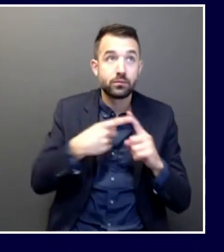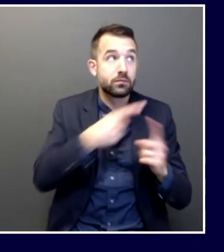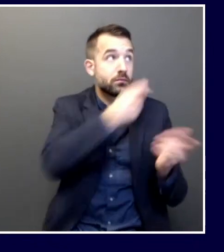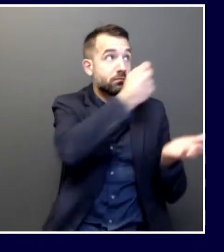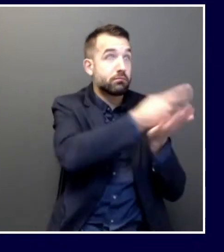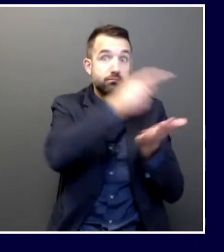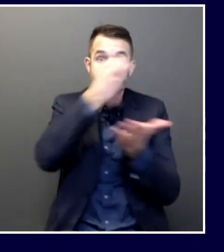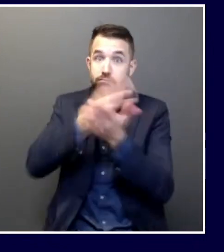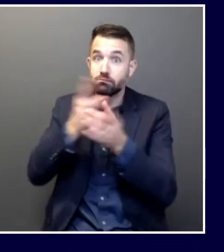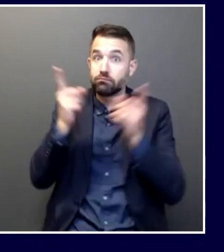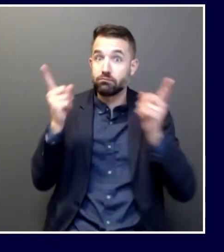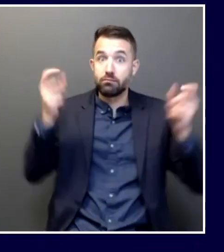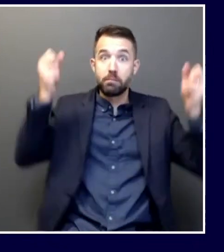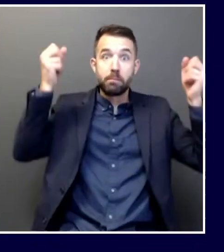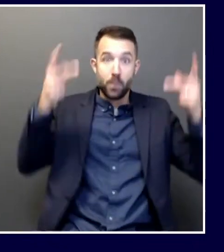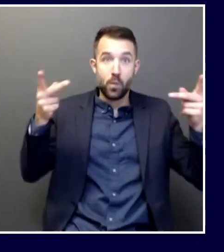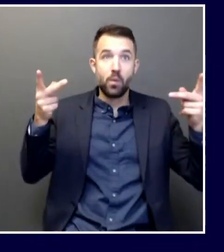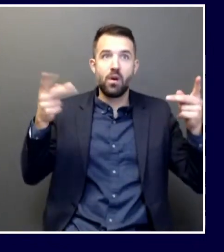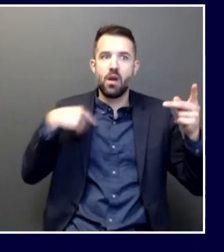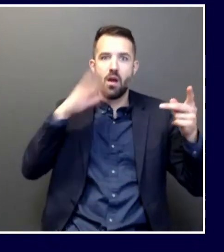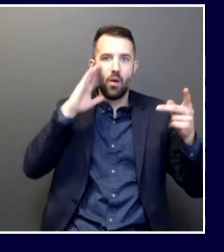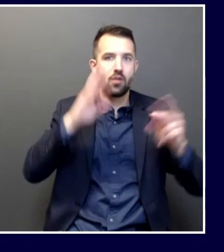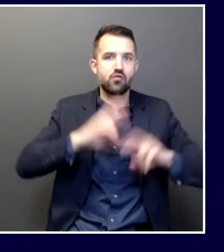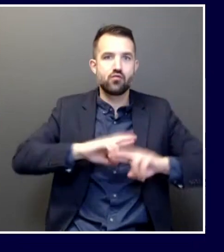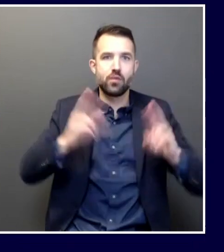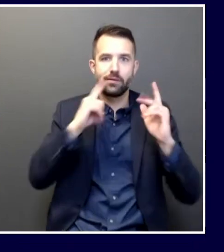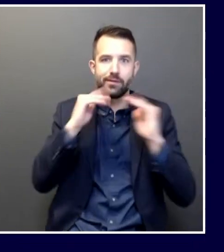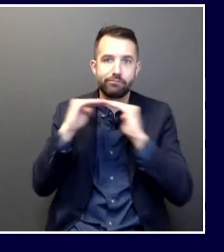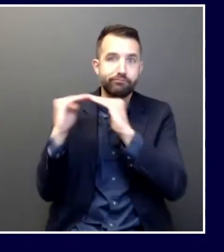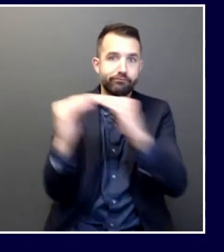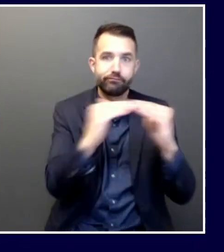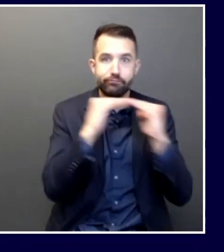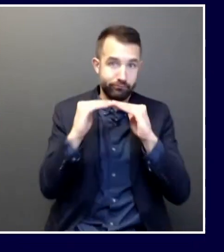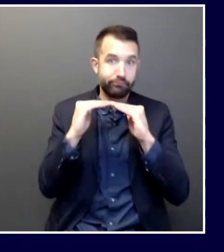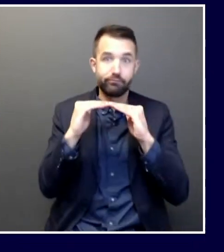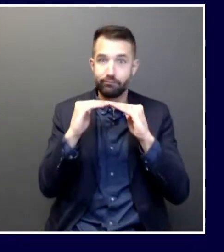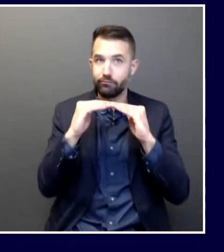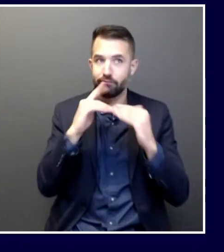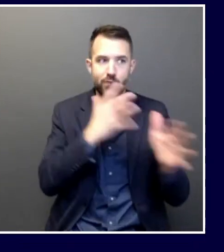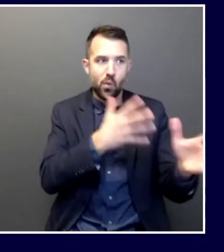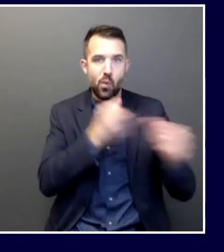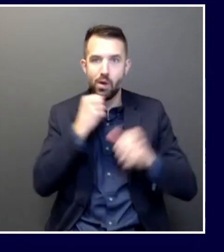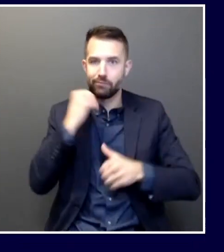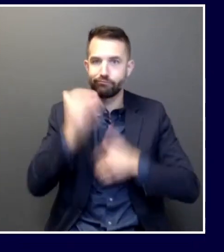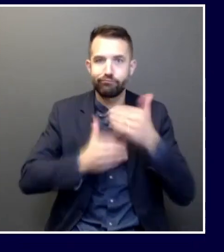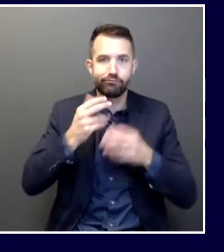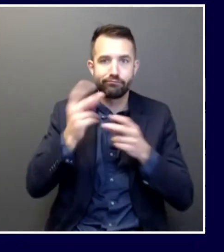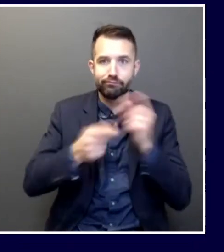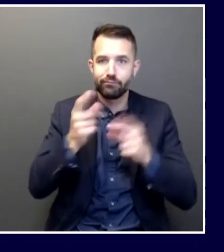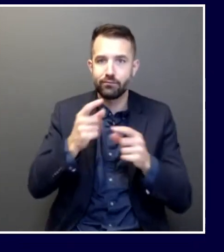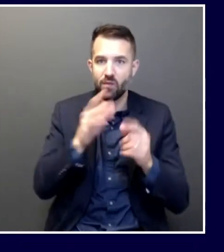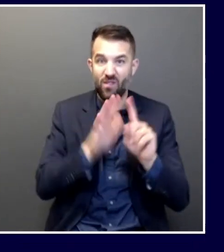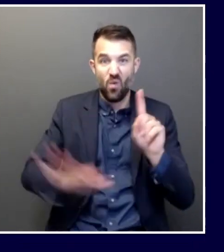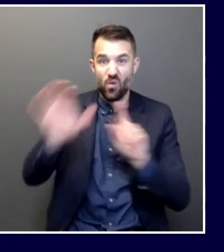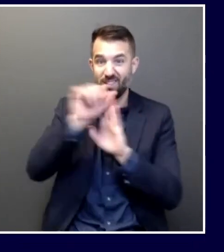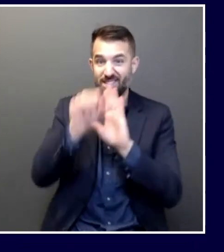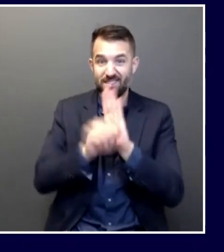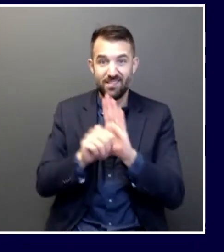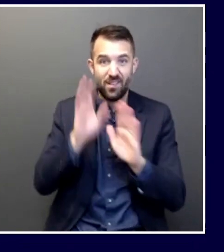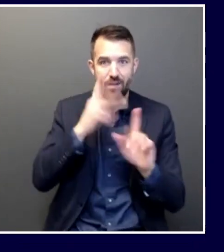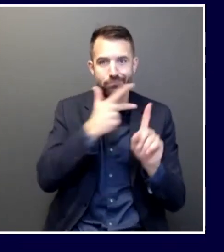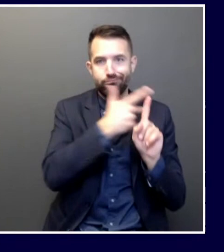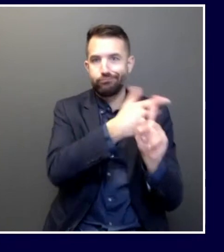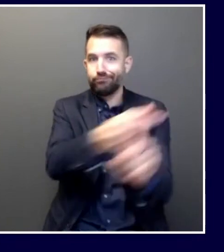equitably, quickly, and widely across the state. So with that, Commissioner Lambrew and I are happy to take any